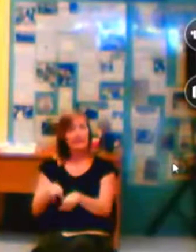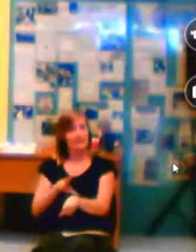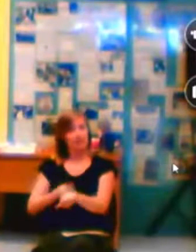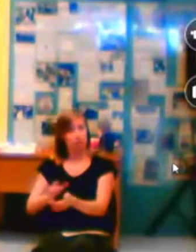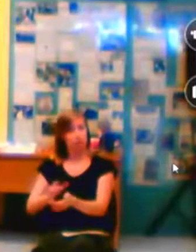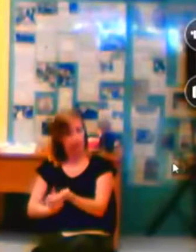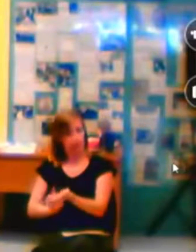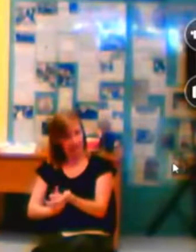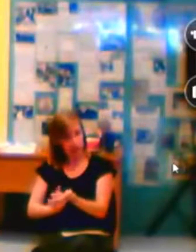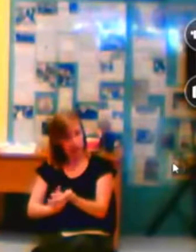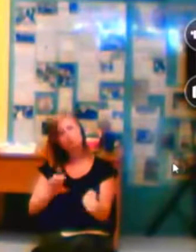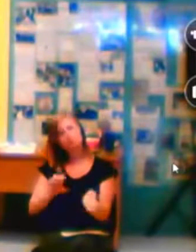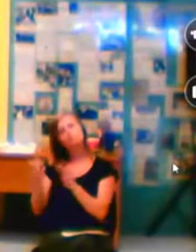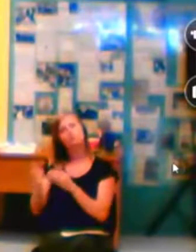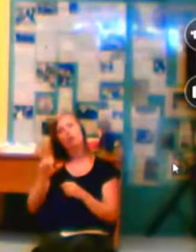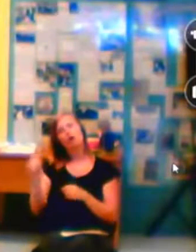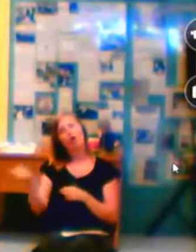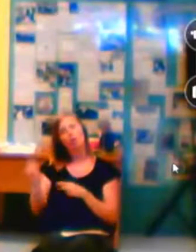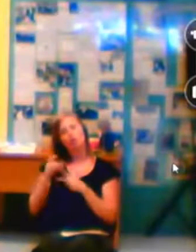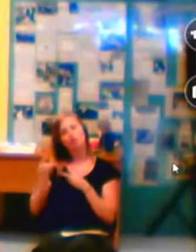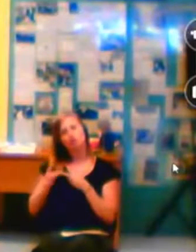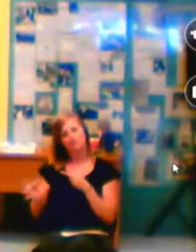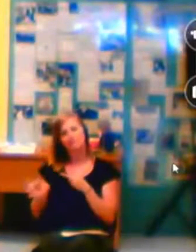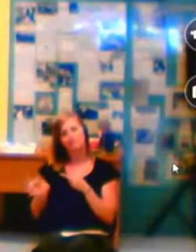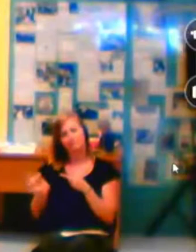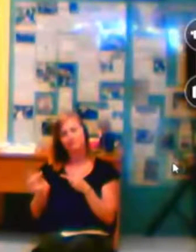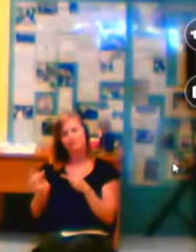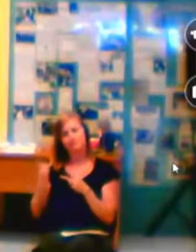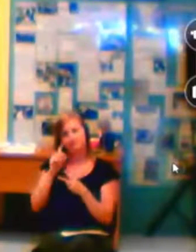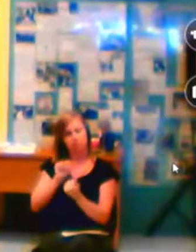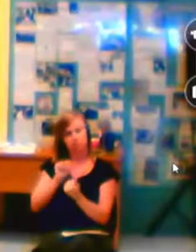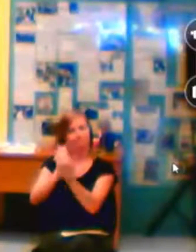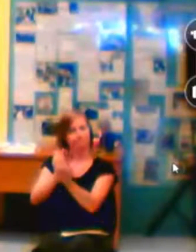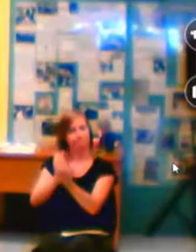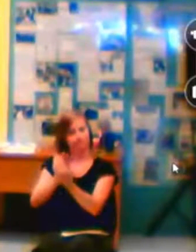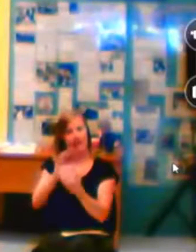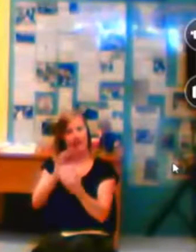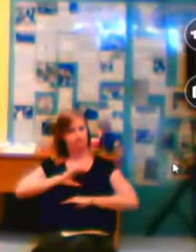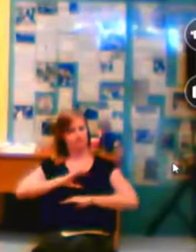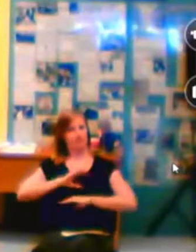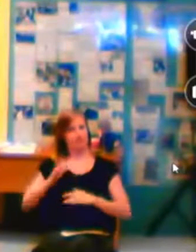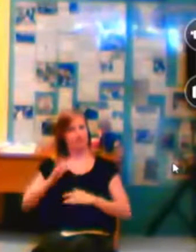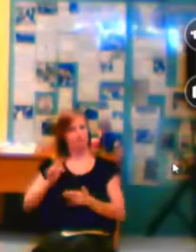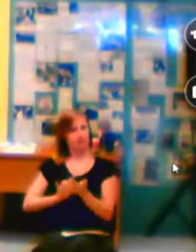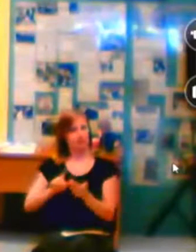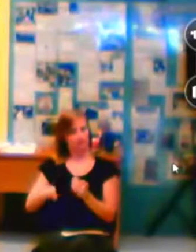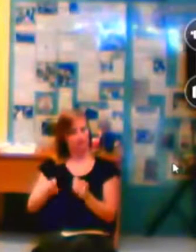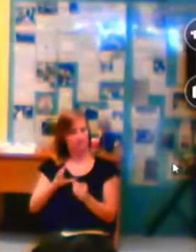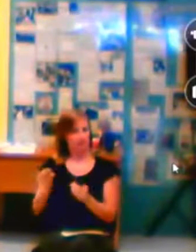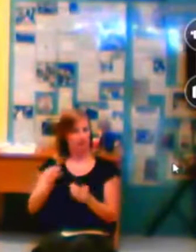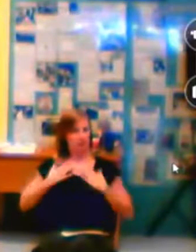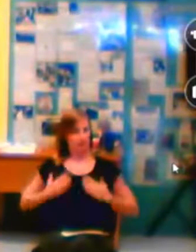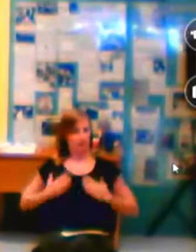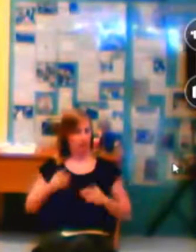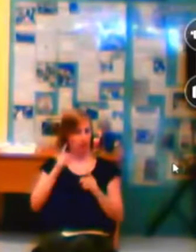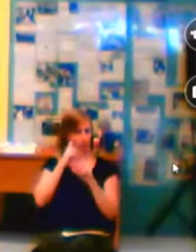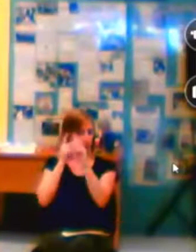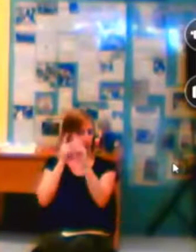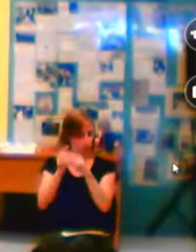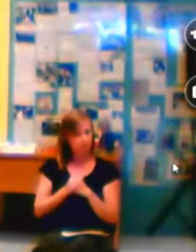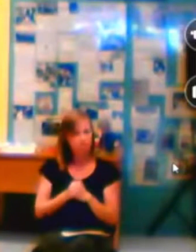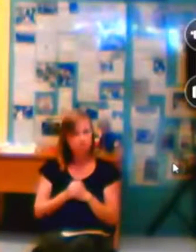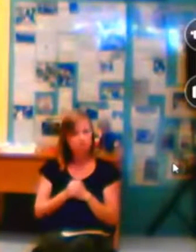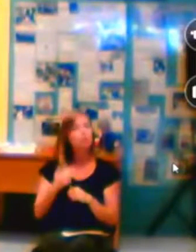of specialty or expertise, for example, diabetes or pulmonary disease, care for people with disabilities,